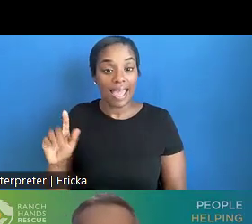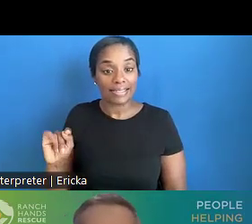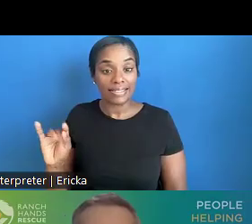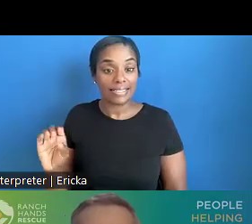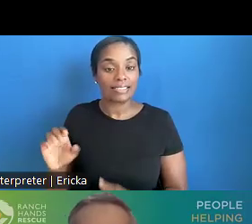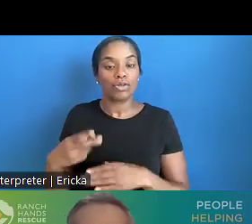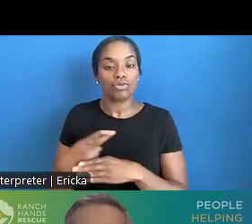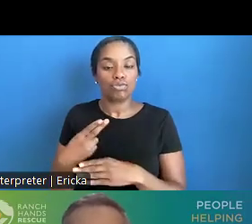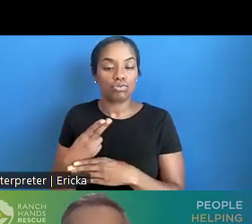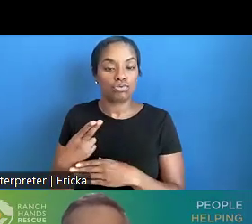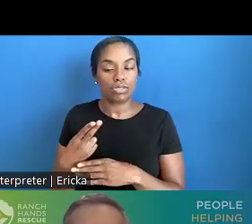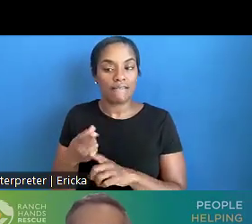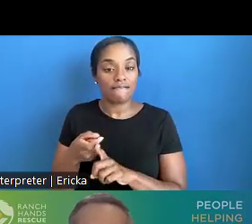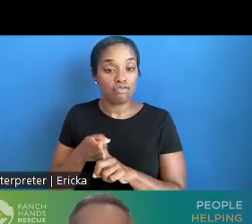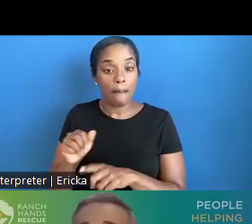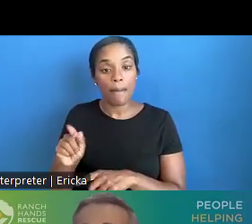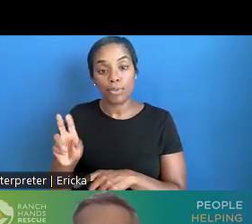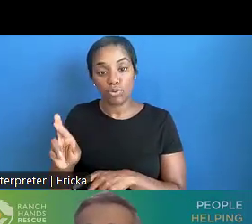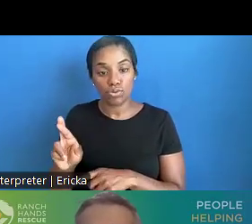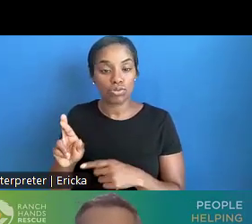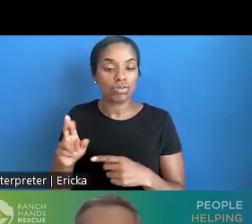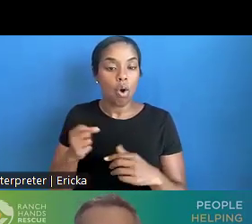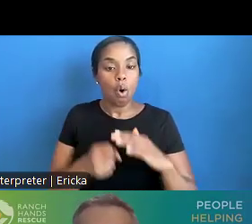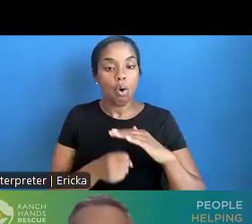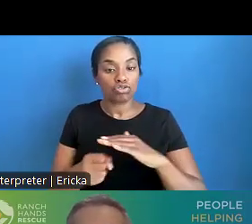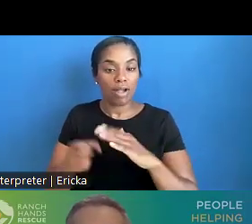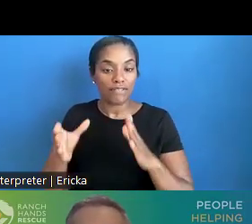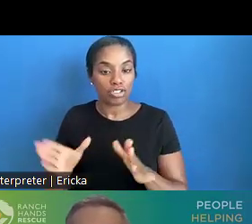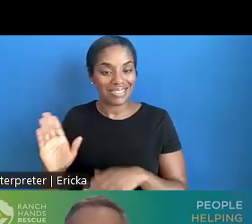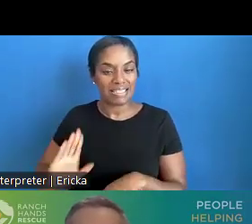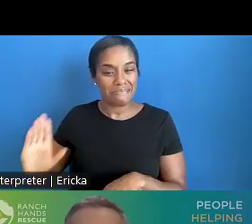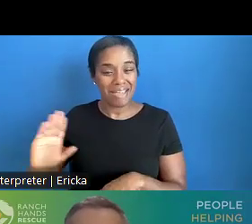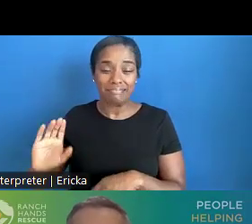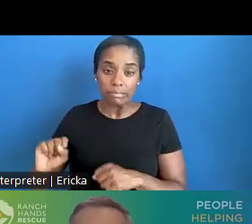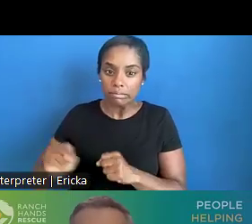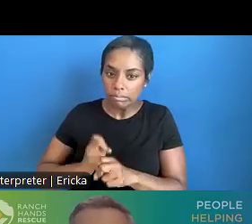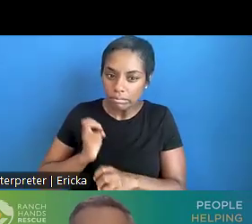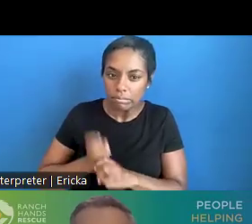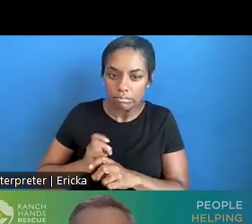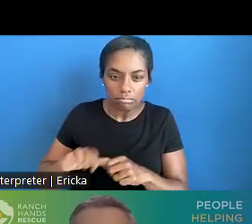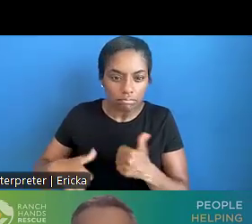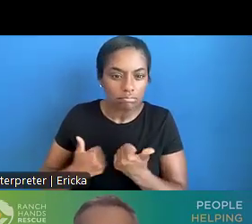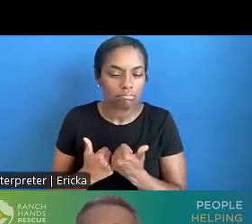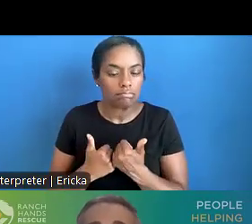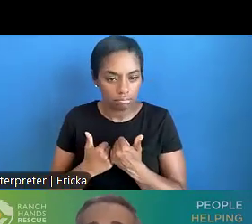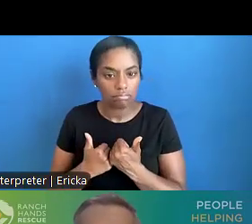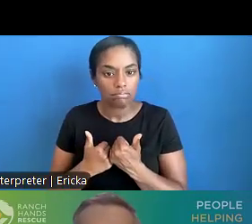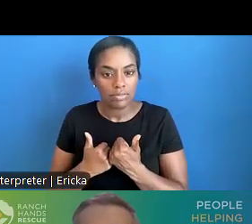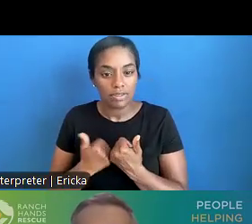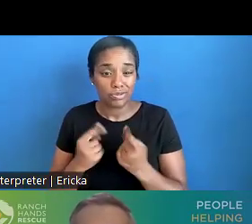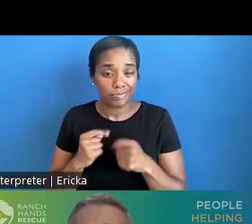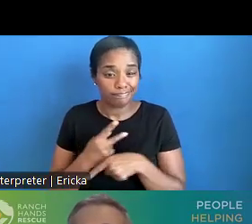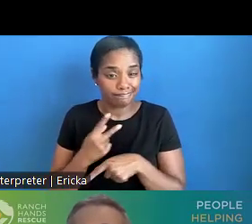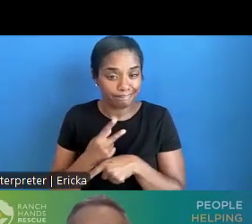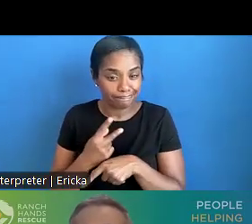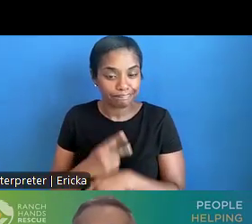abusers and traffickers in the past can be a very difficult and challenging intersection to navigate.